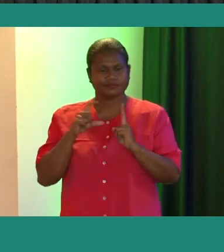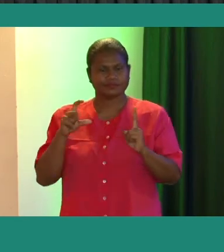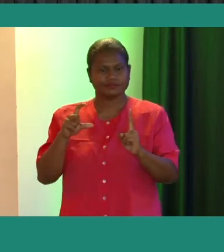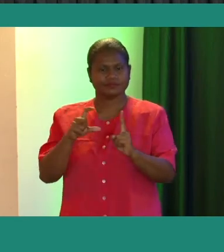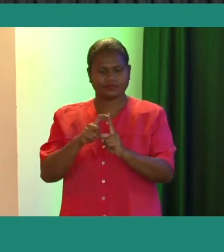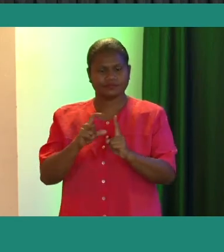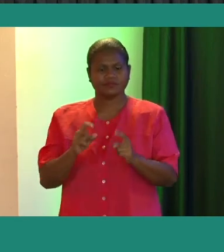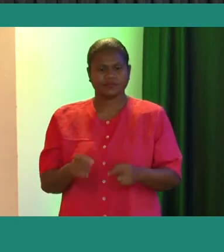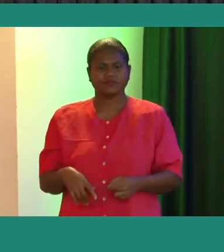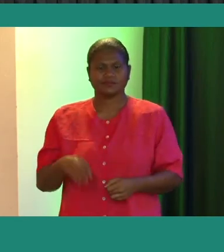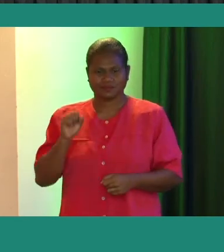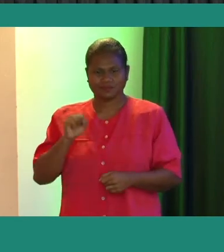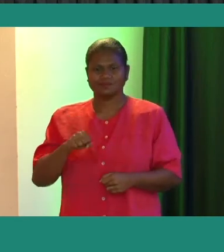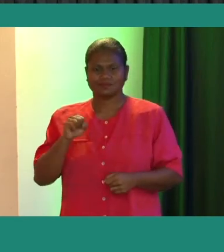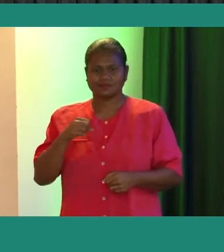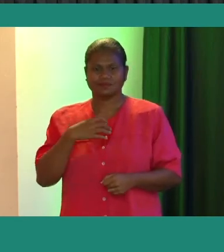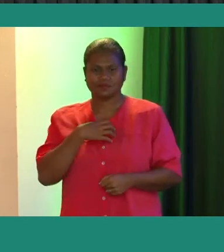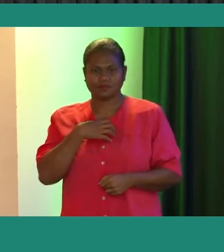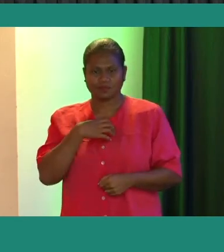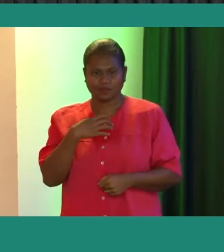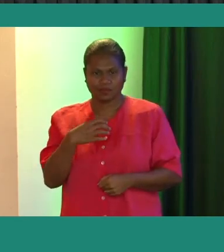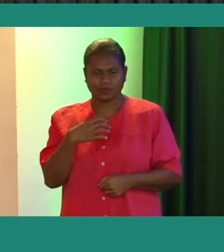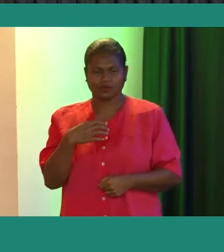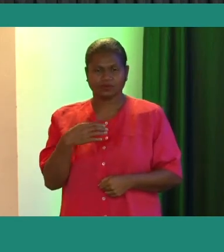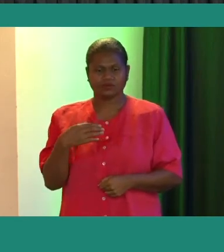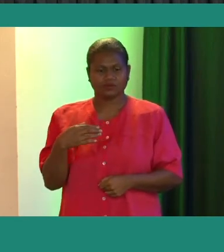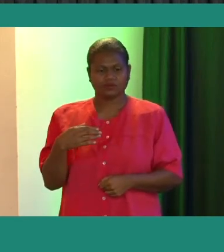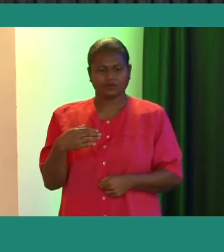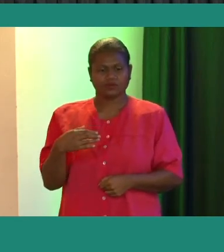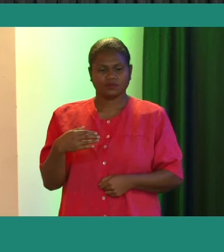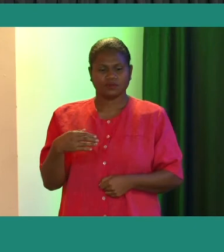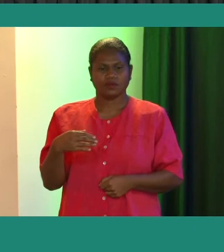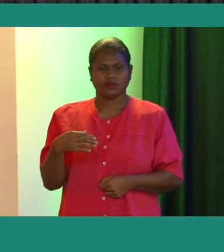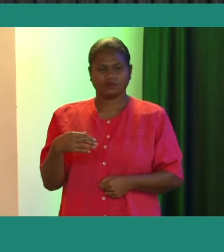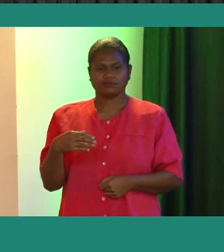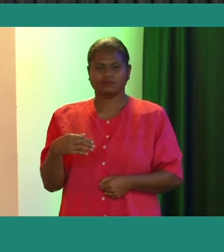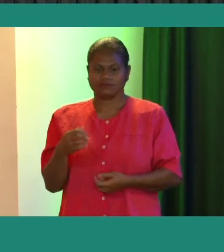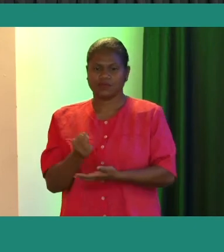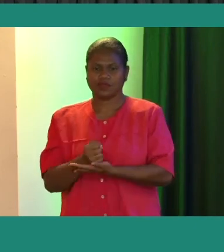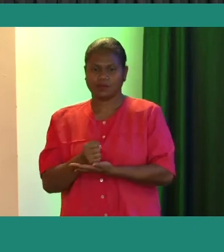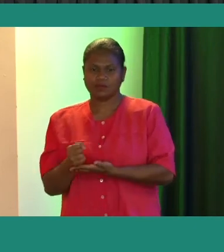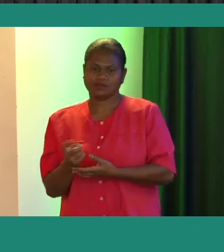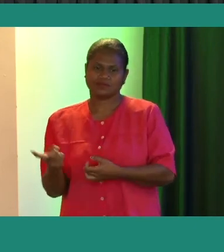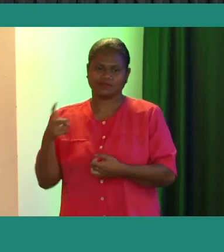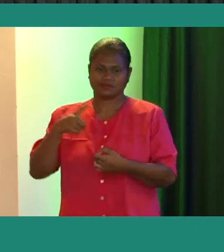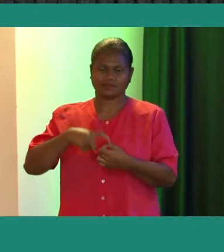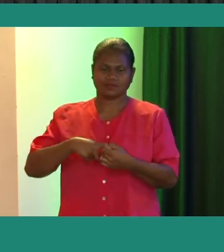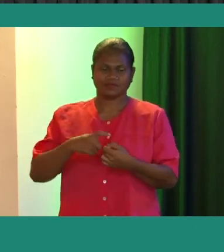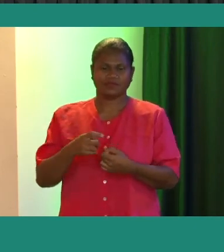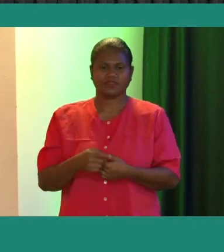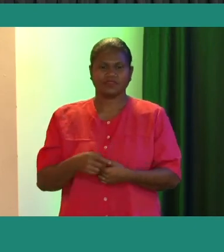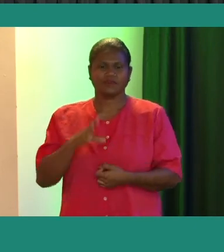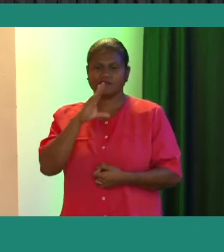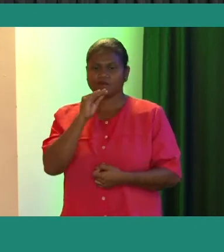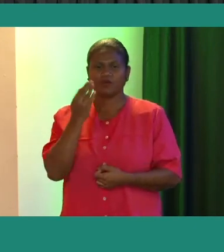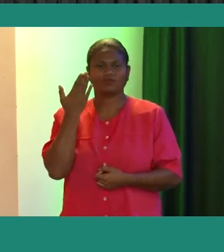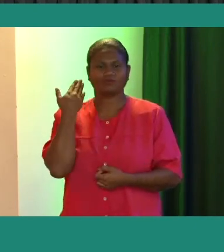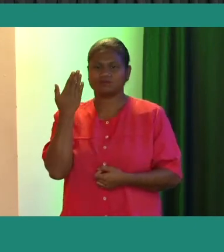increased by 9% over the years, from where it was back